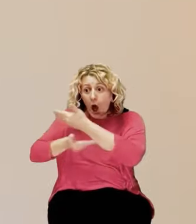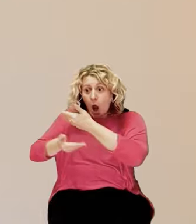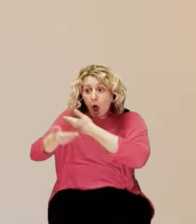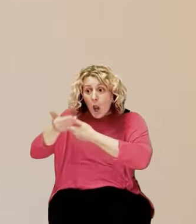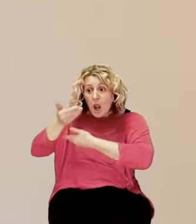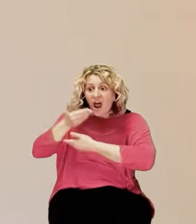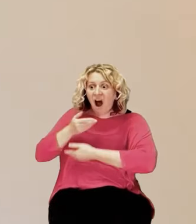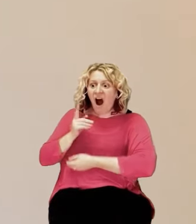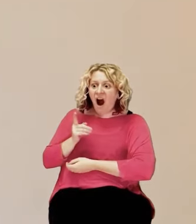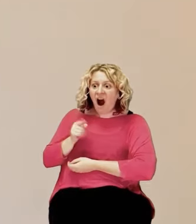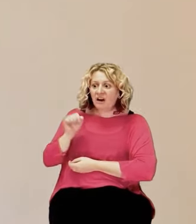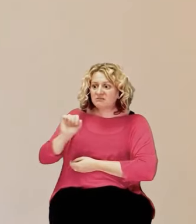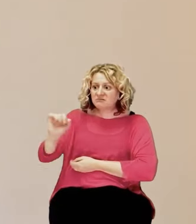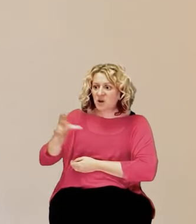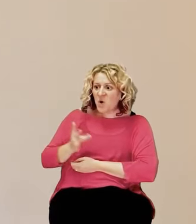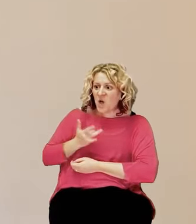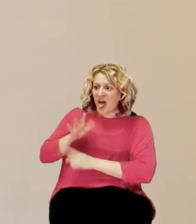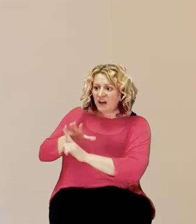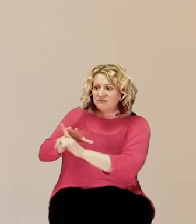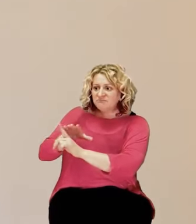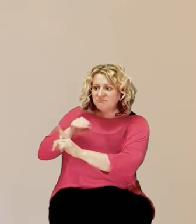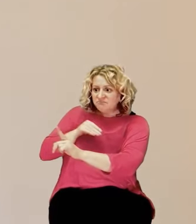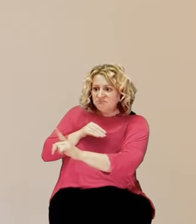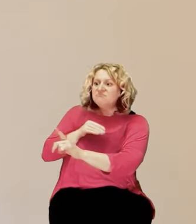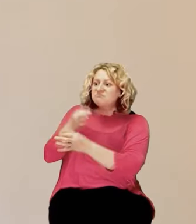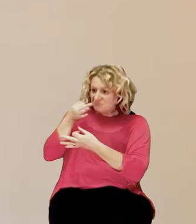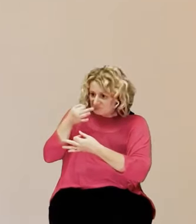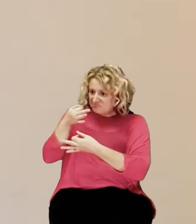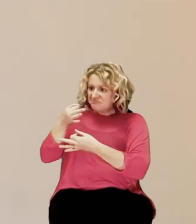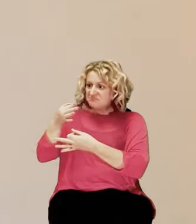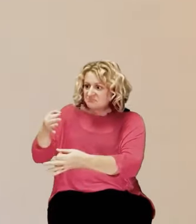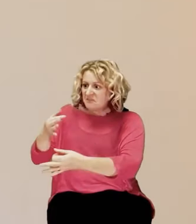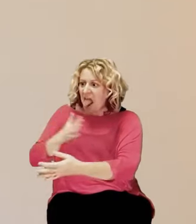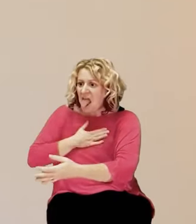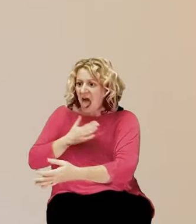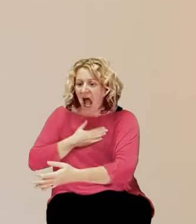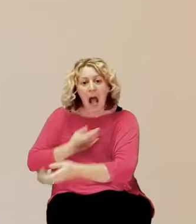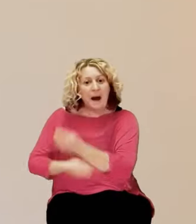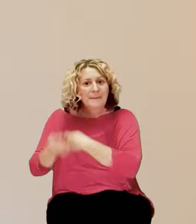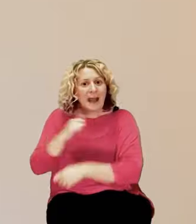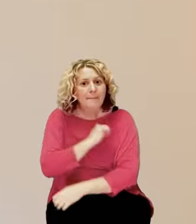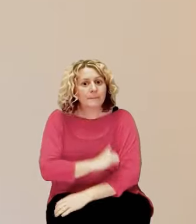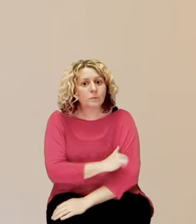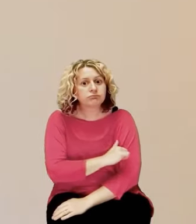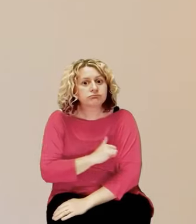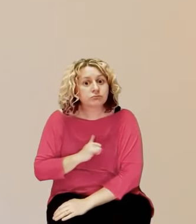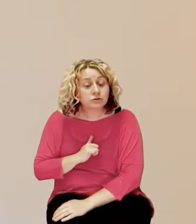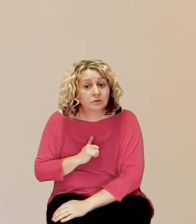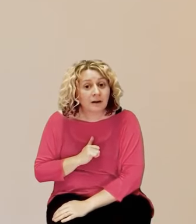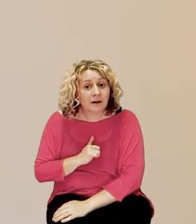Because he thought the way Simon carried the gospel was attractive.